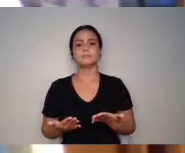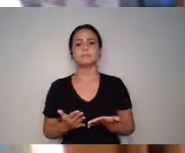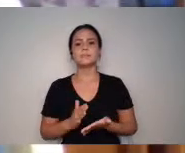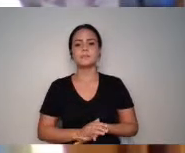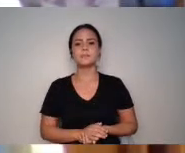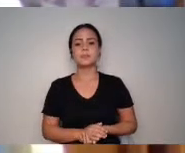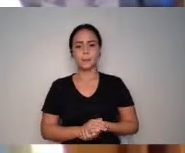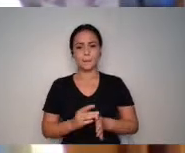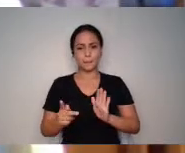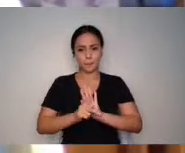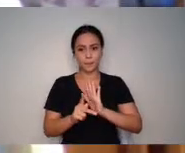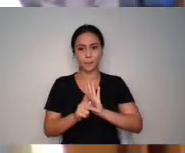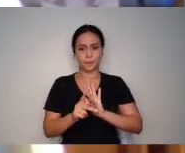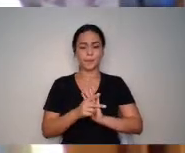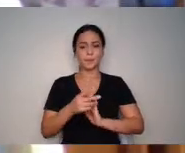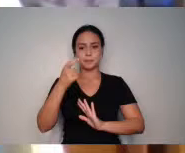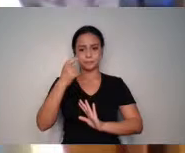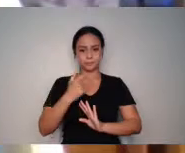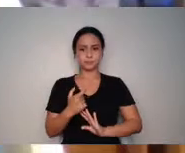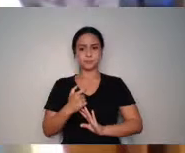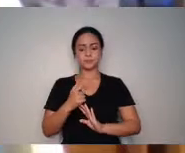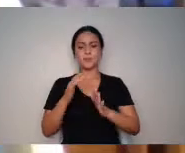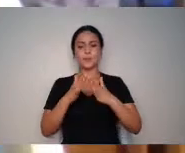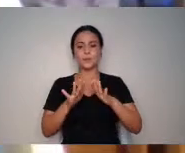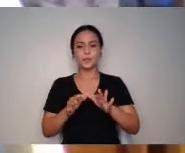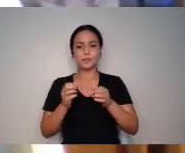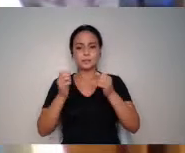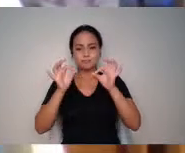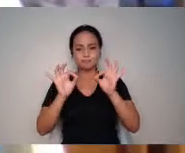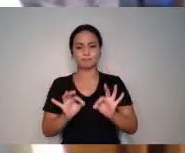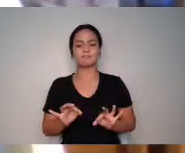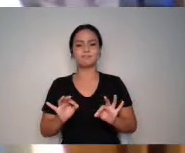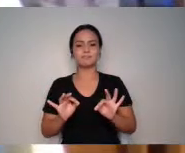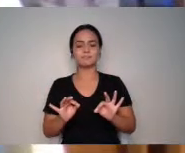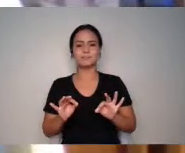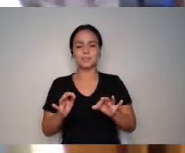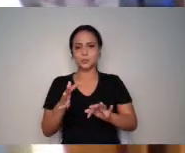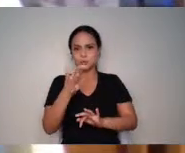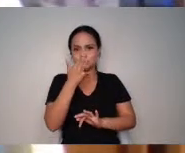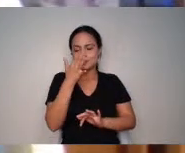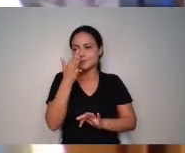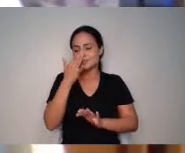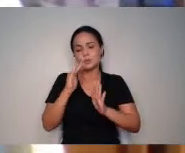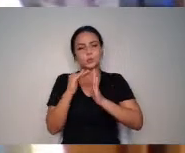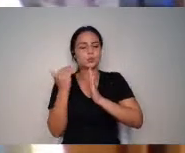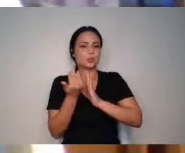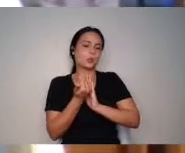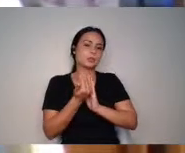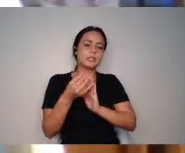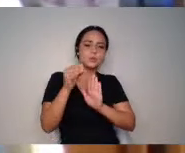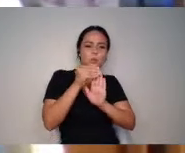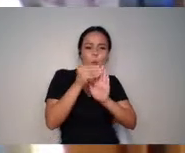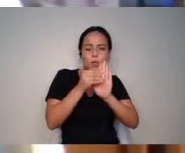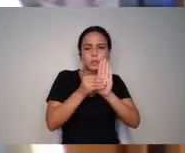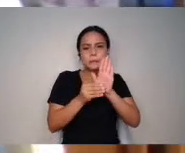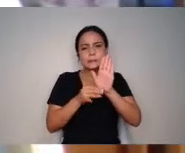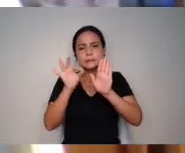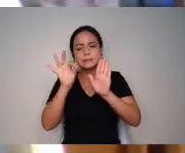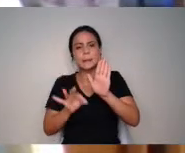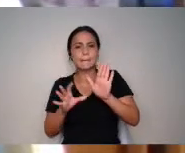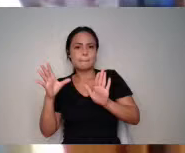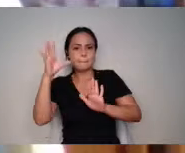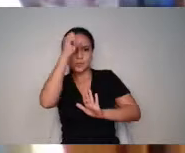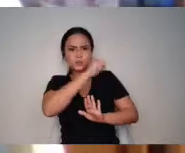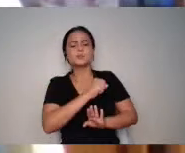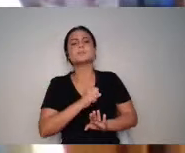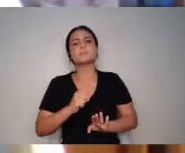of pandemic. From on my part, I was extremely